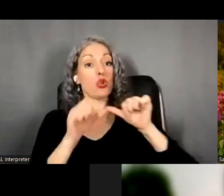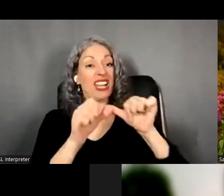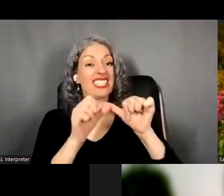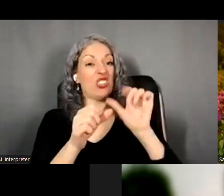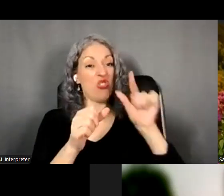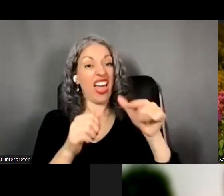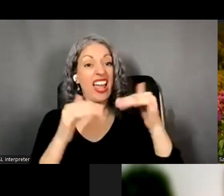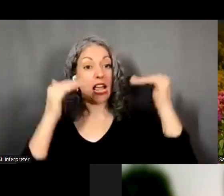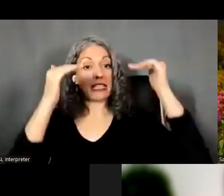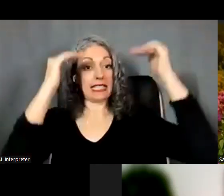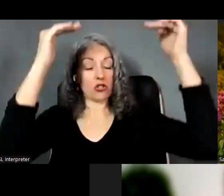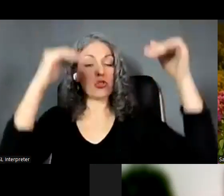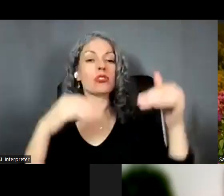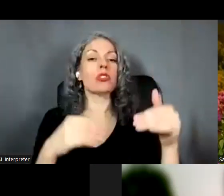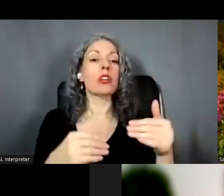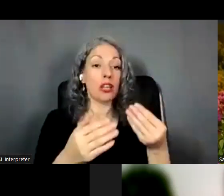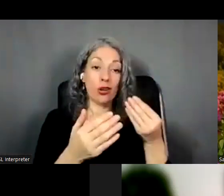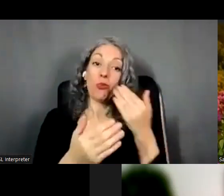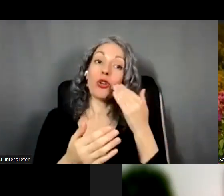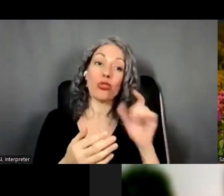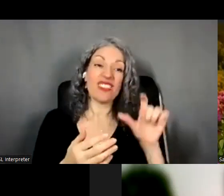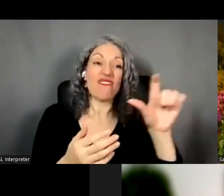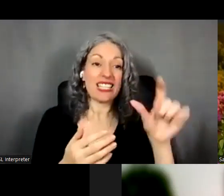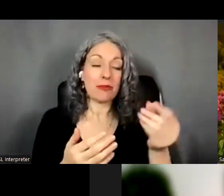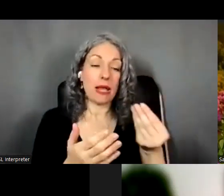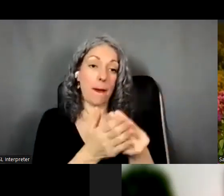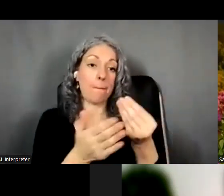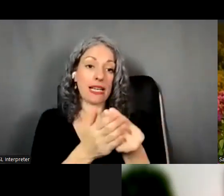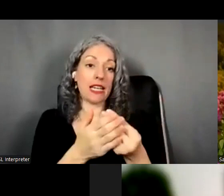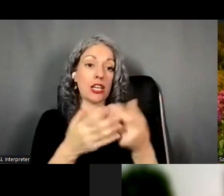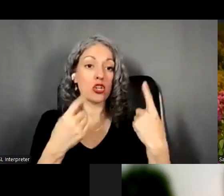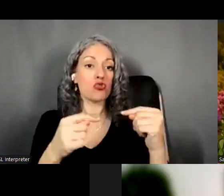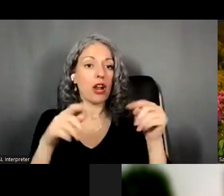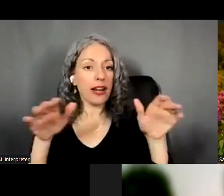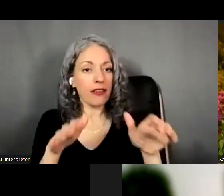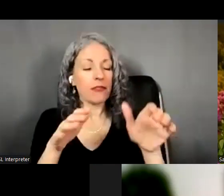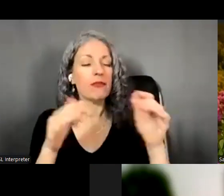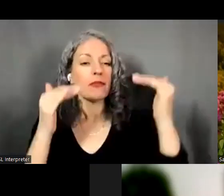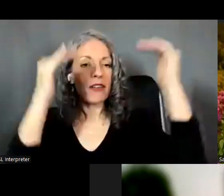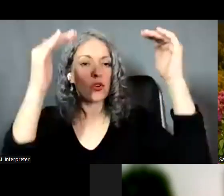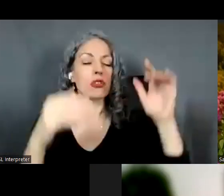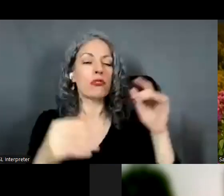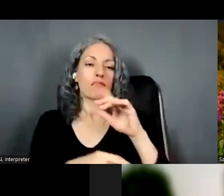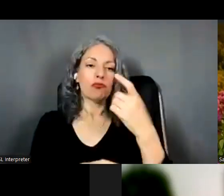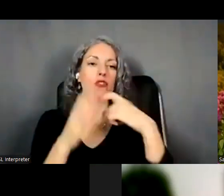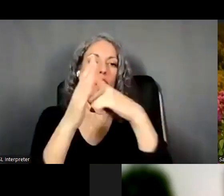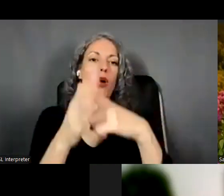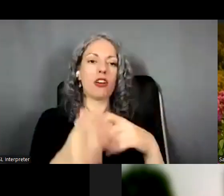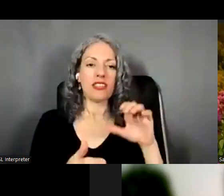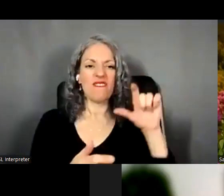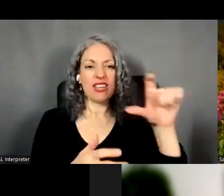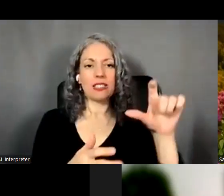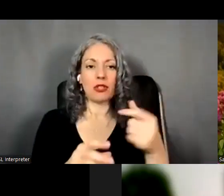requires some costs and investment, and trying to perform at a level that requires investment, which we've been able to get some support from through